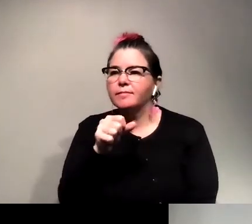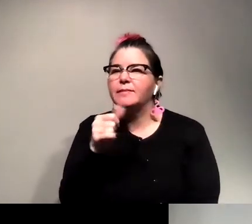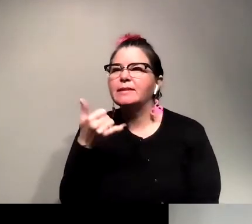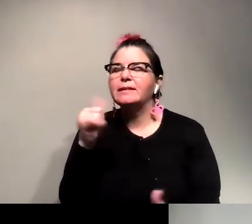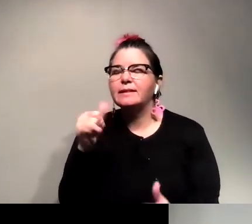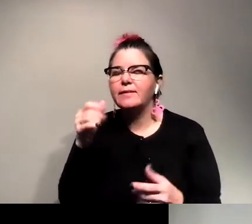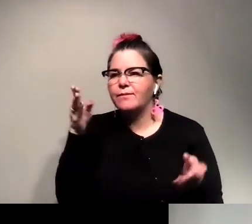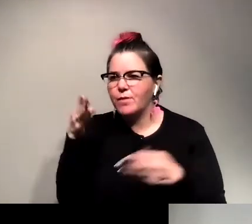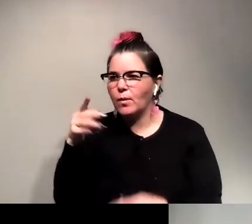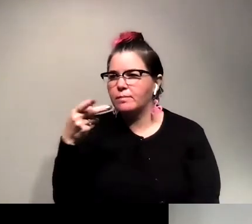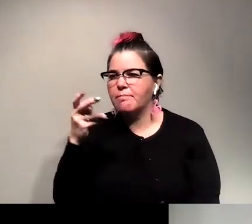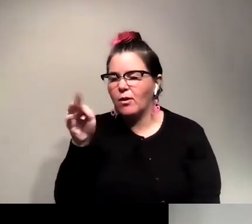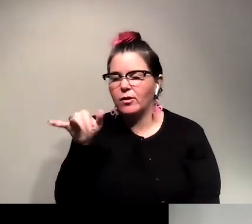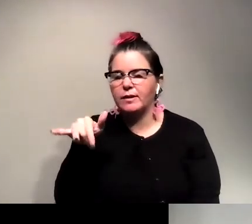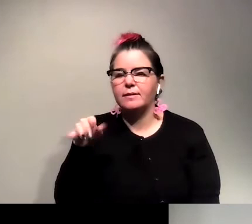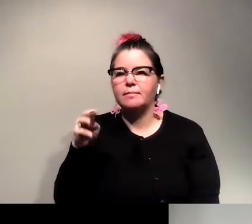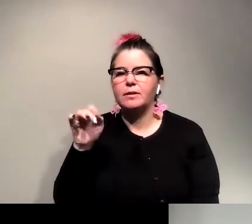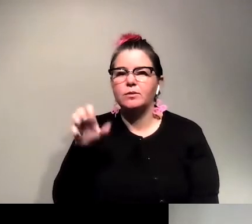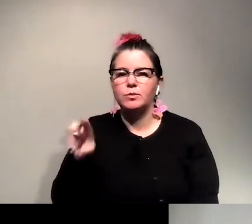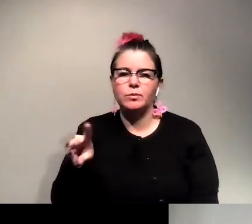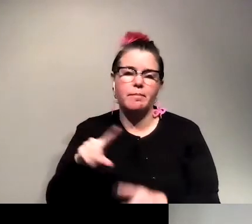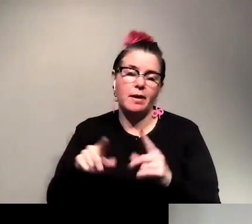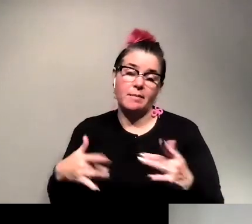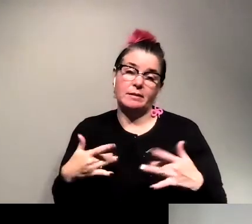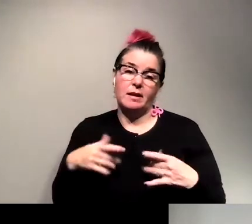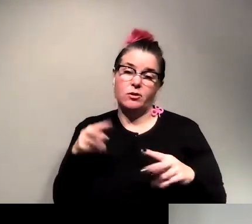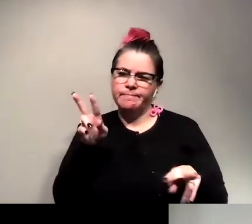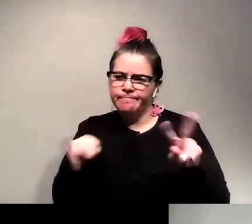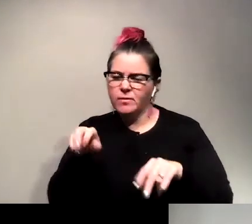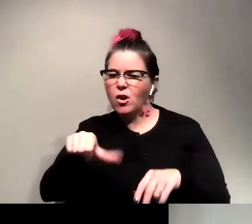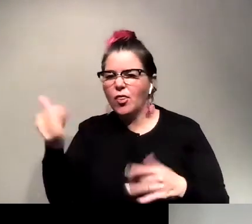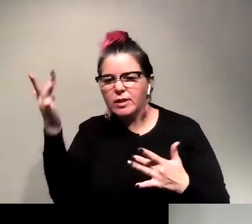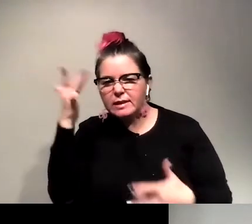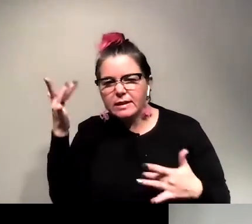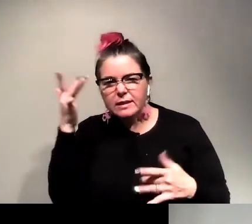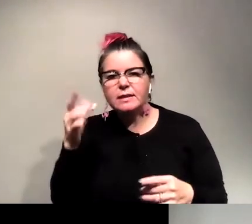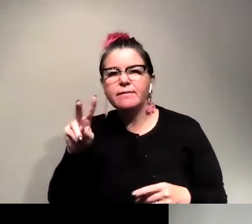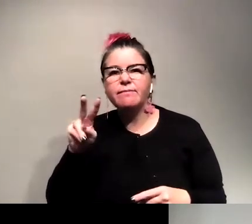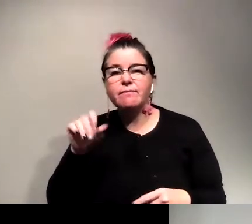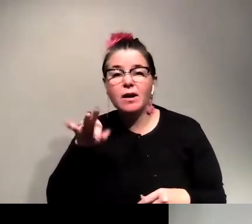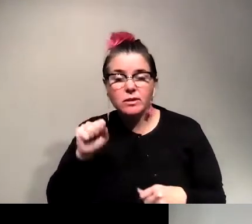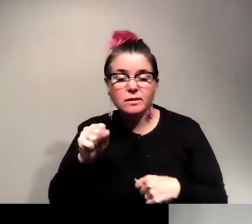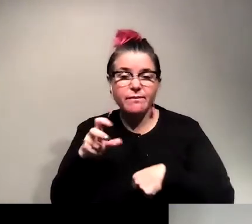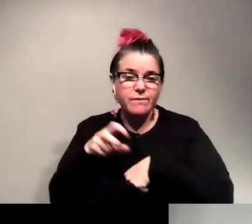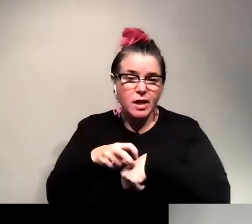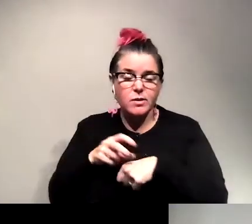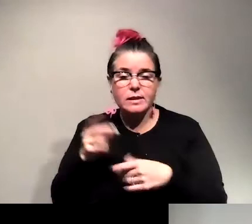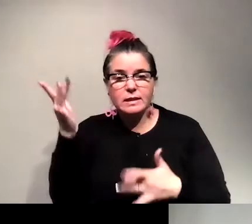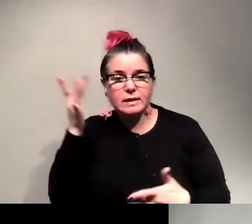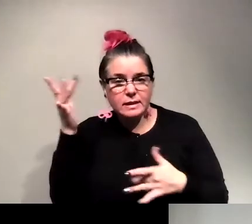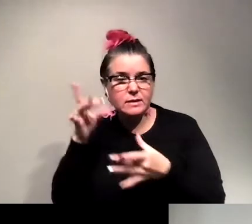but also super excited and looking at other diseases, so like virus diseases and things like that of